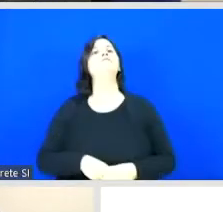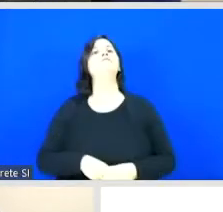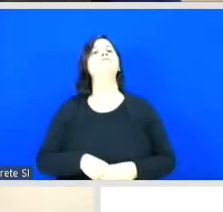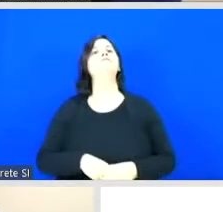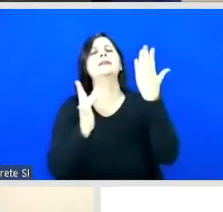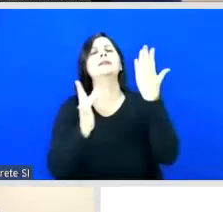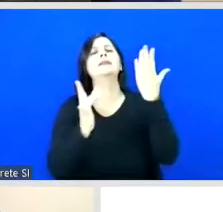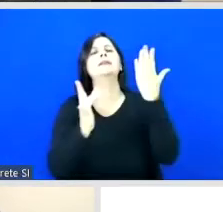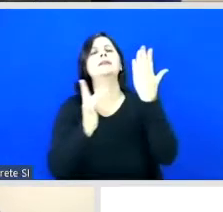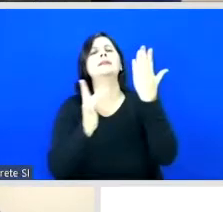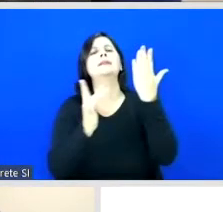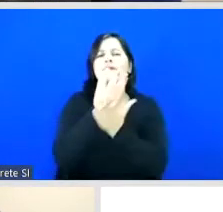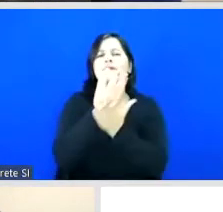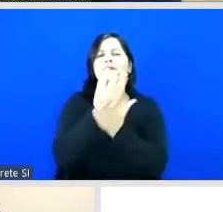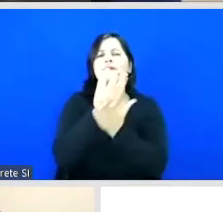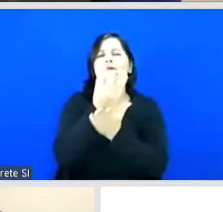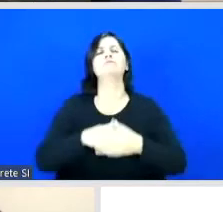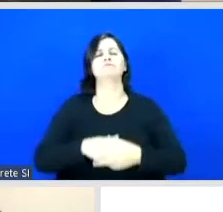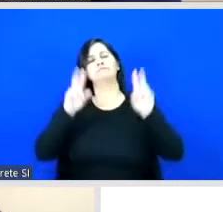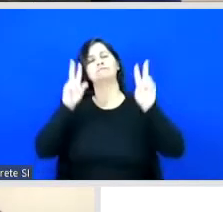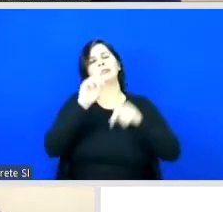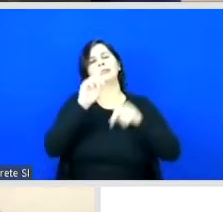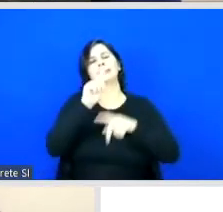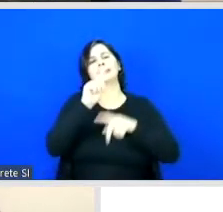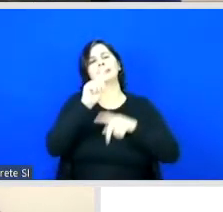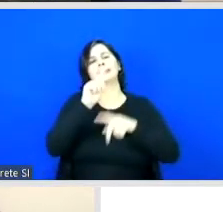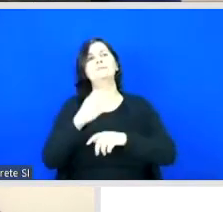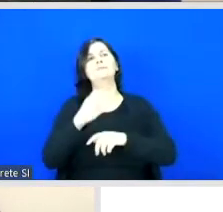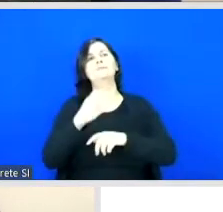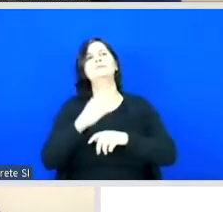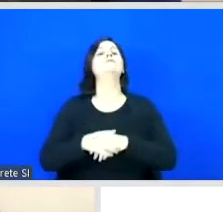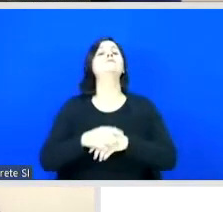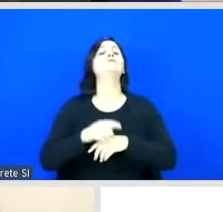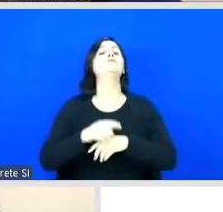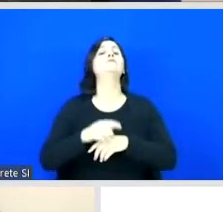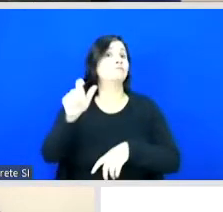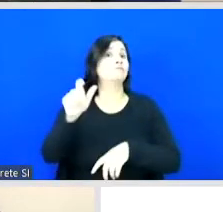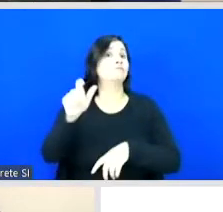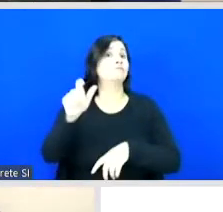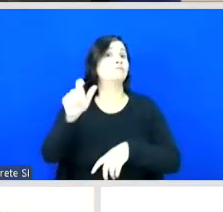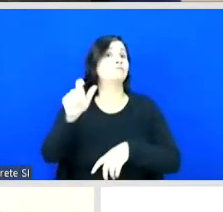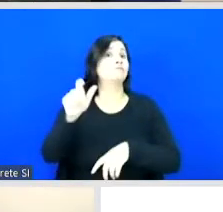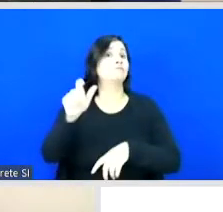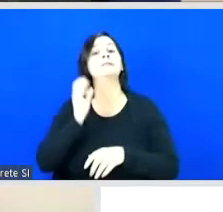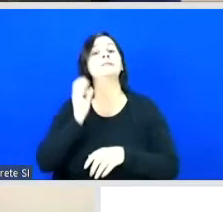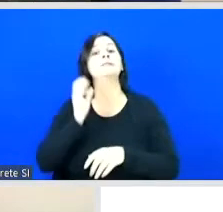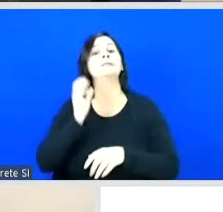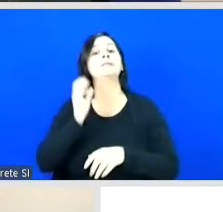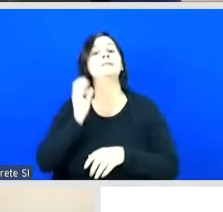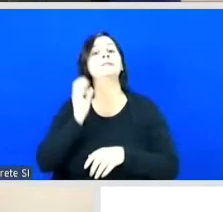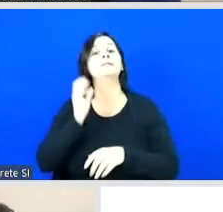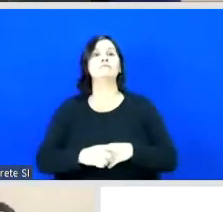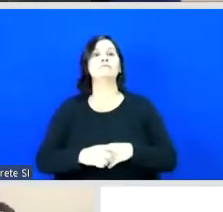business in logistics and coding. And there are many, many young women in our little island that are